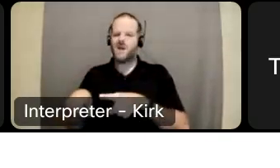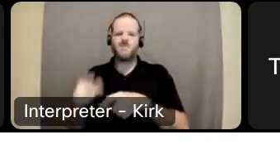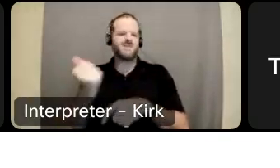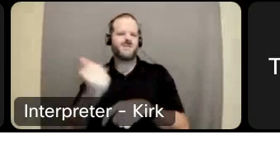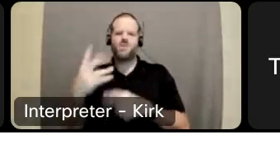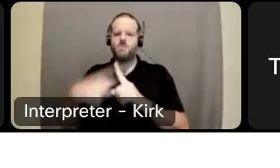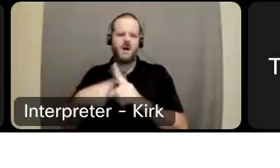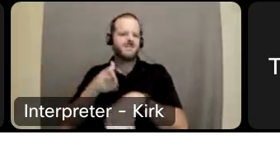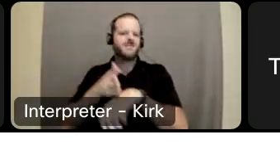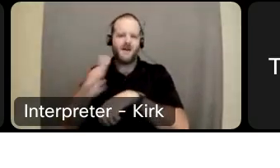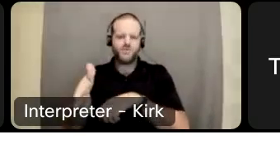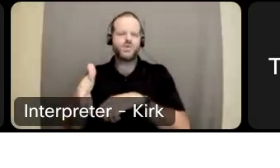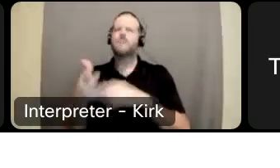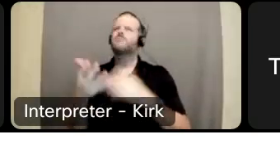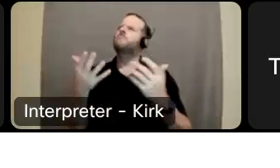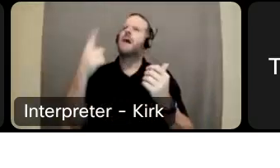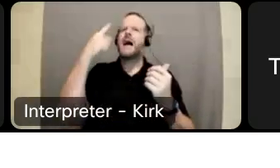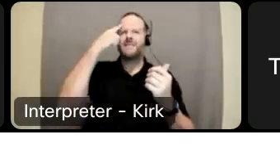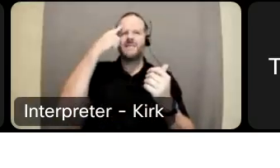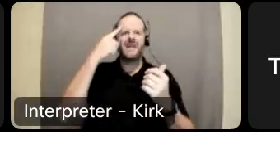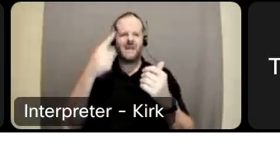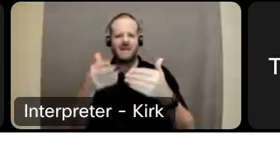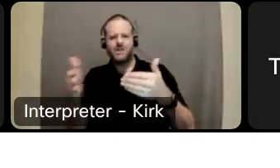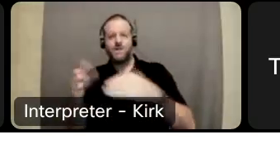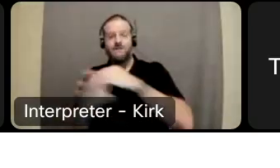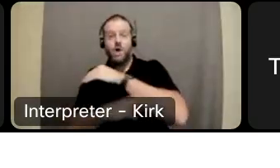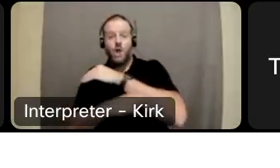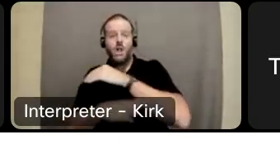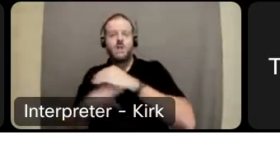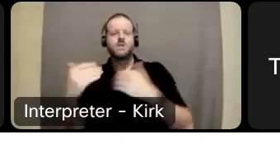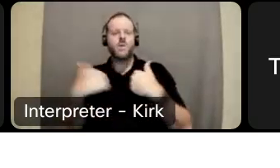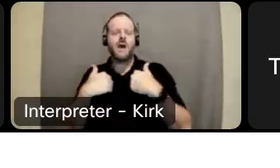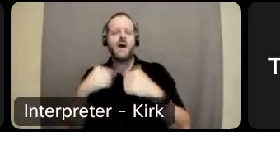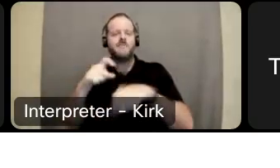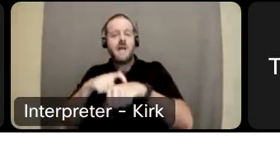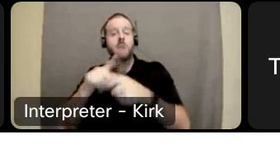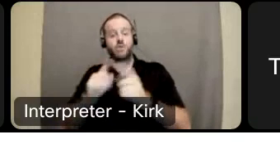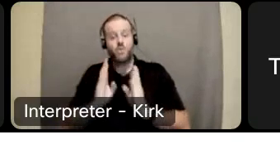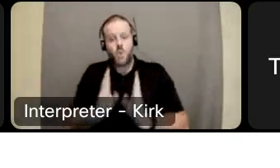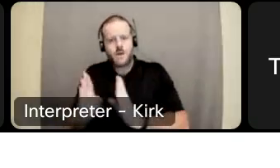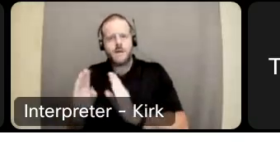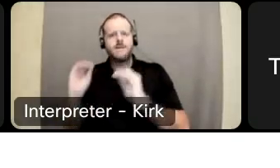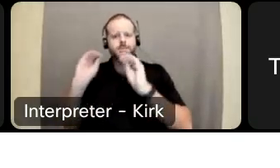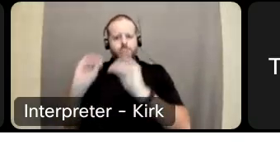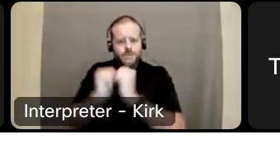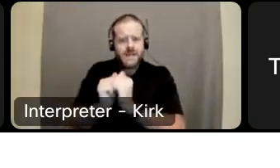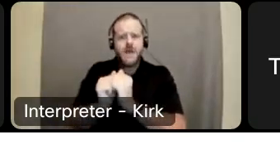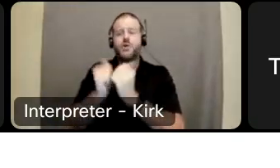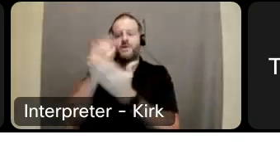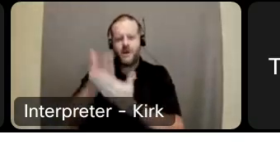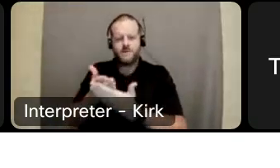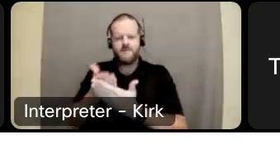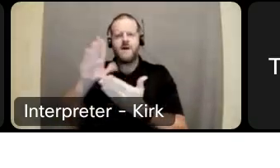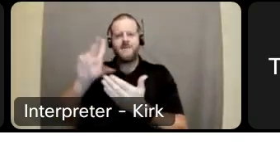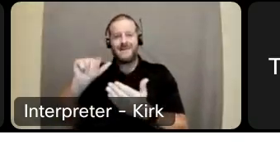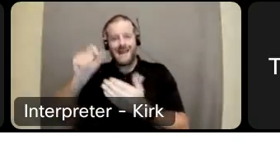months after, like into the fall, so that we have time to organize, put all these together, verify that all the data looks right and